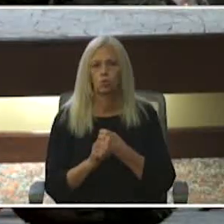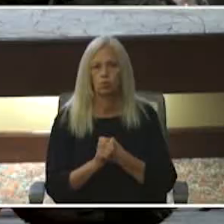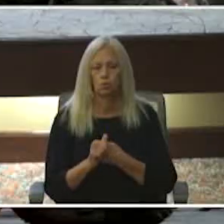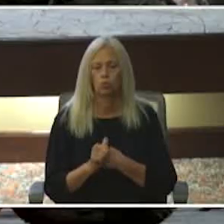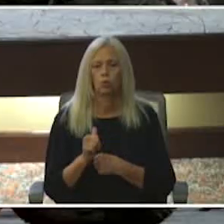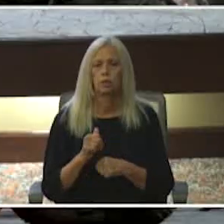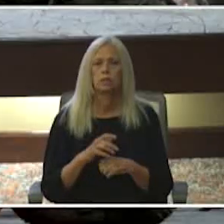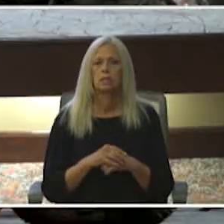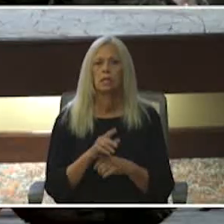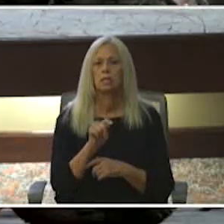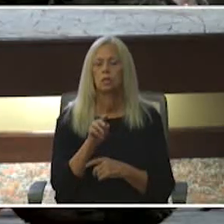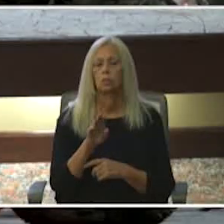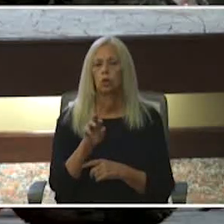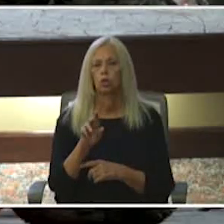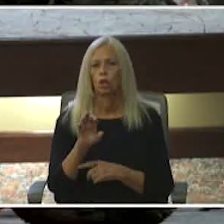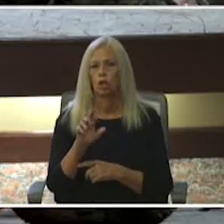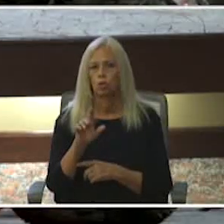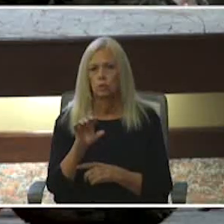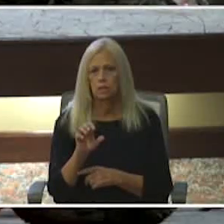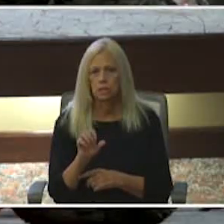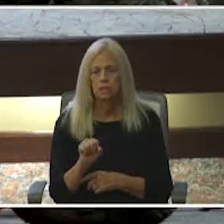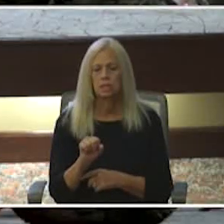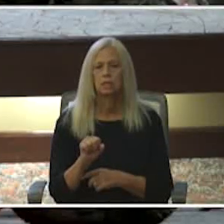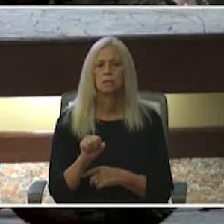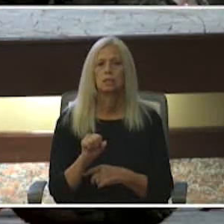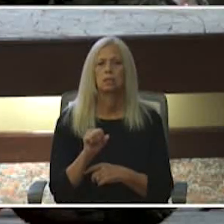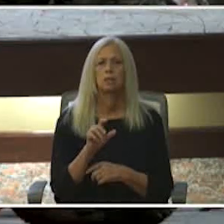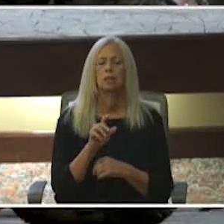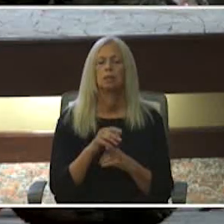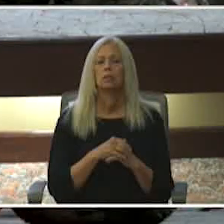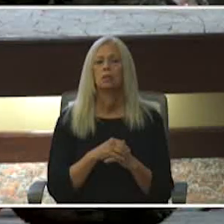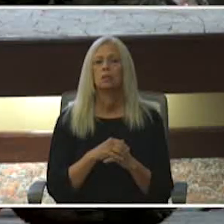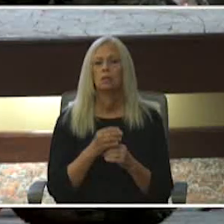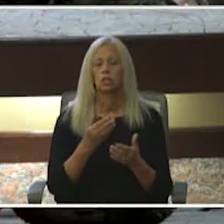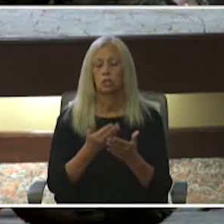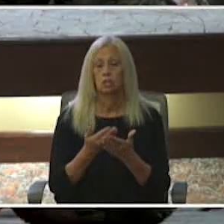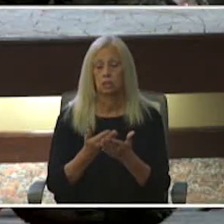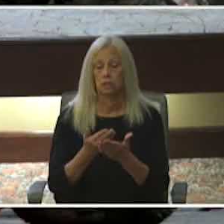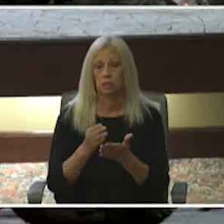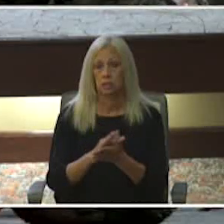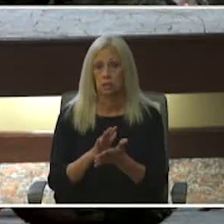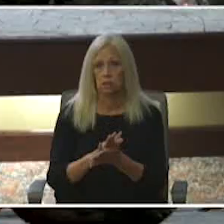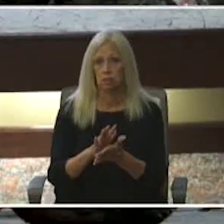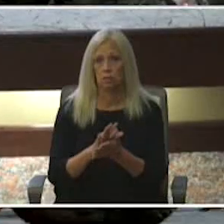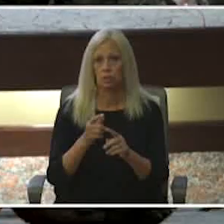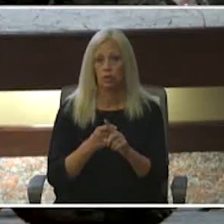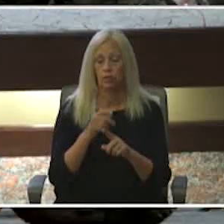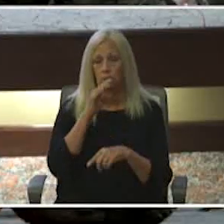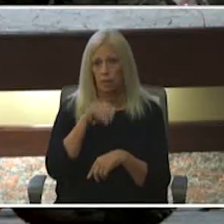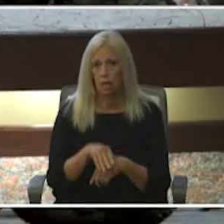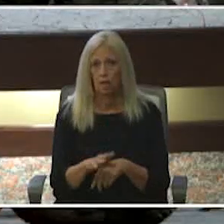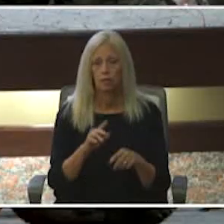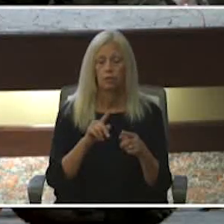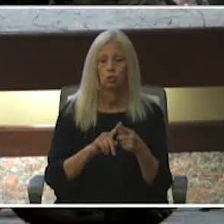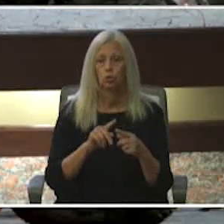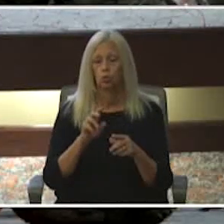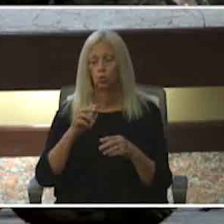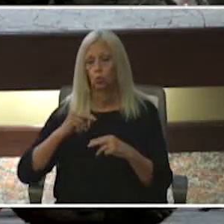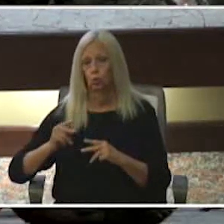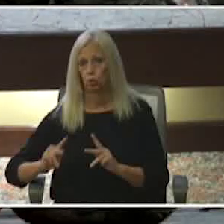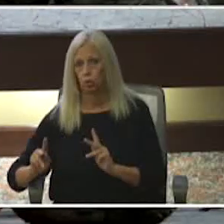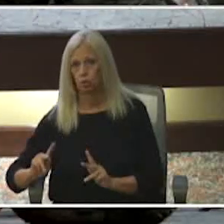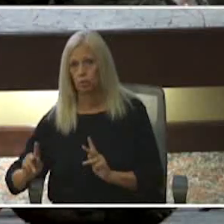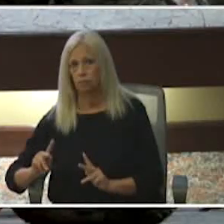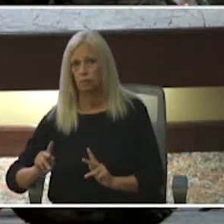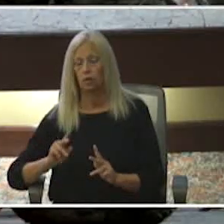Dallas. There is transmission documented by the CDC from elephants to humans, but this is also an area